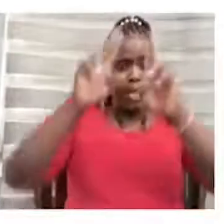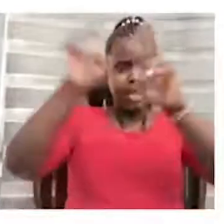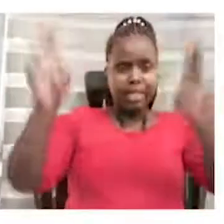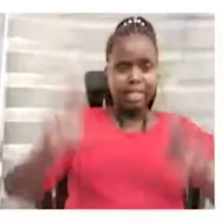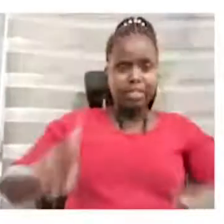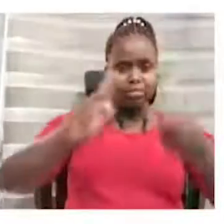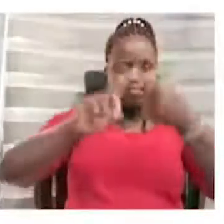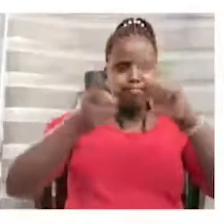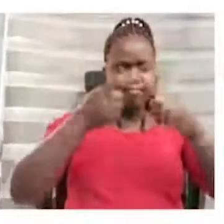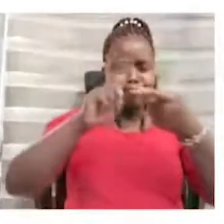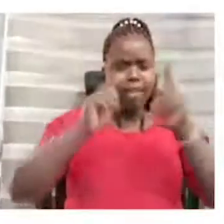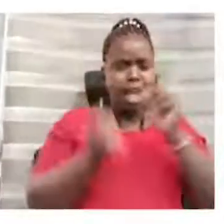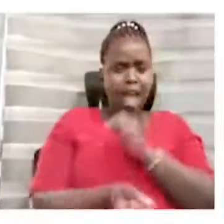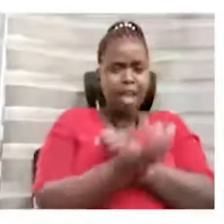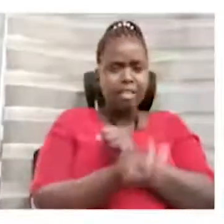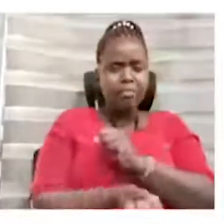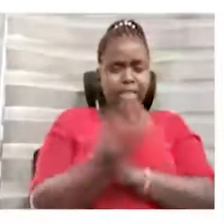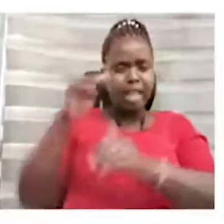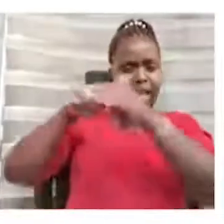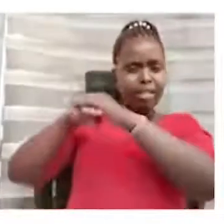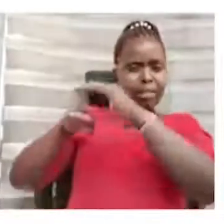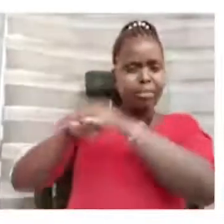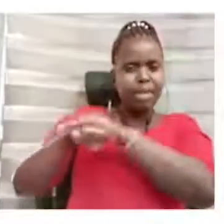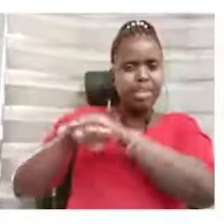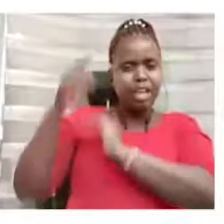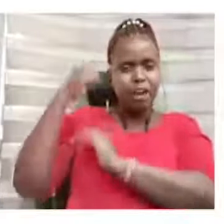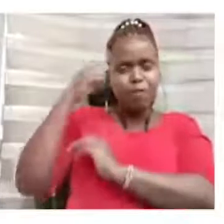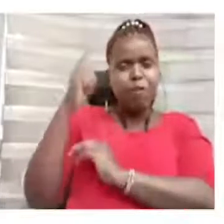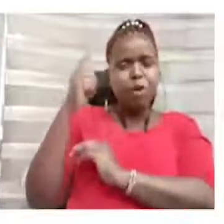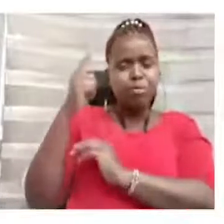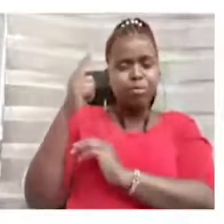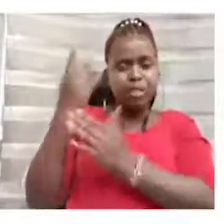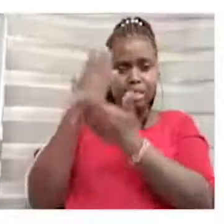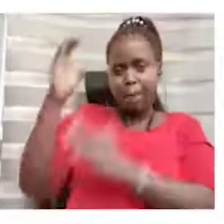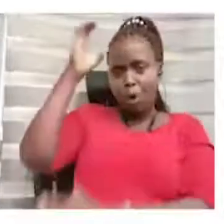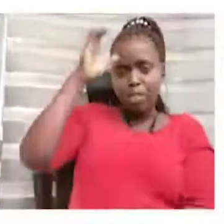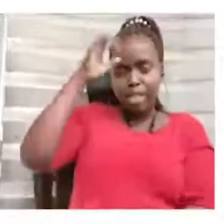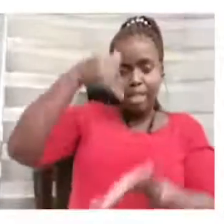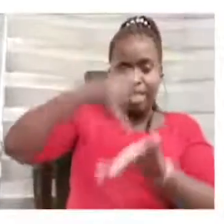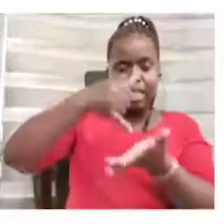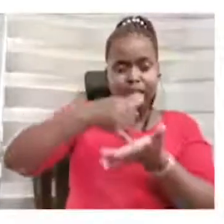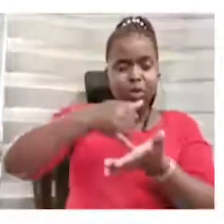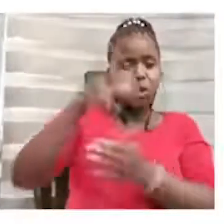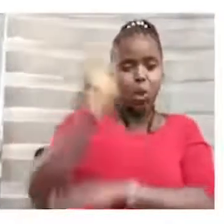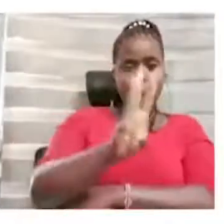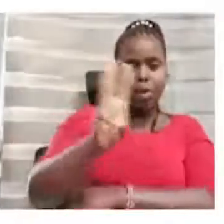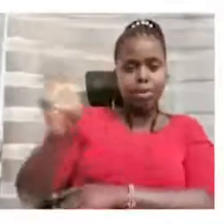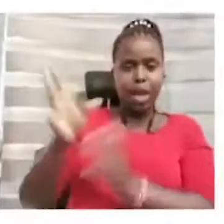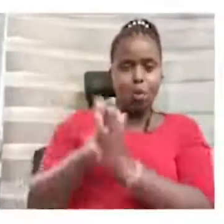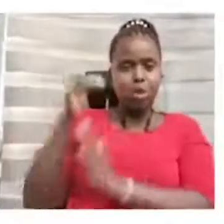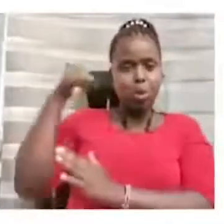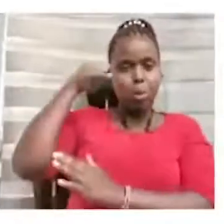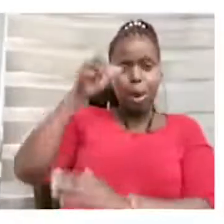defines accessibility for digital content, including websites and mobile apps. So it